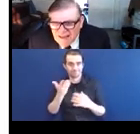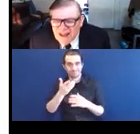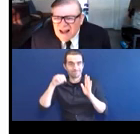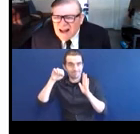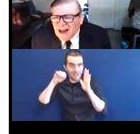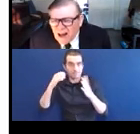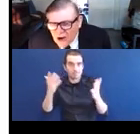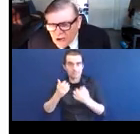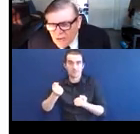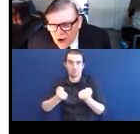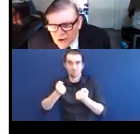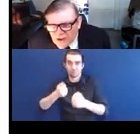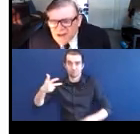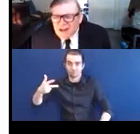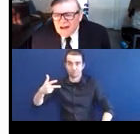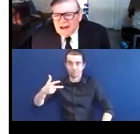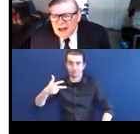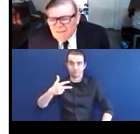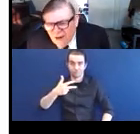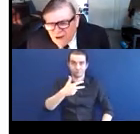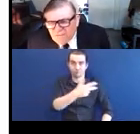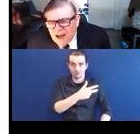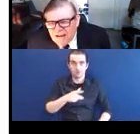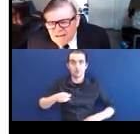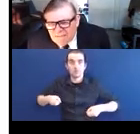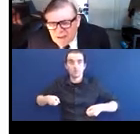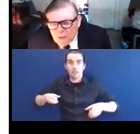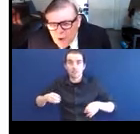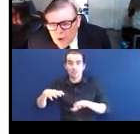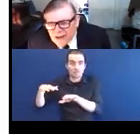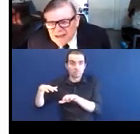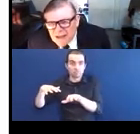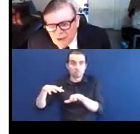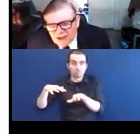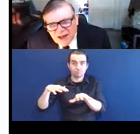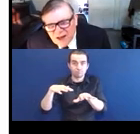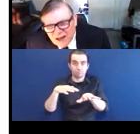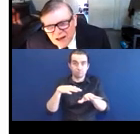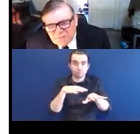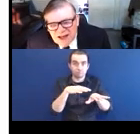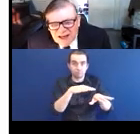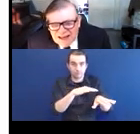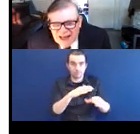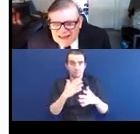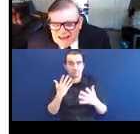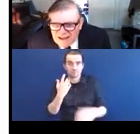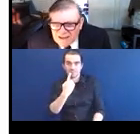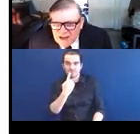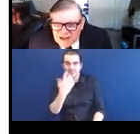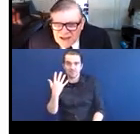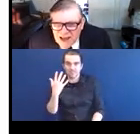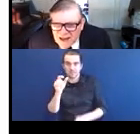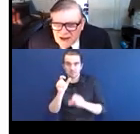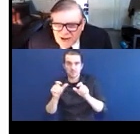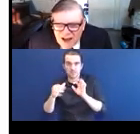together along the road, followed by some people walking, some with a lopsided gait, others with